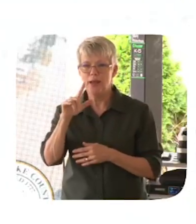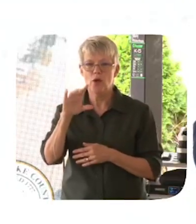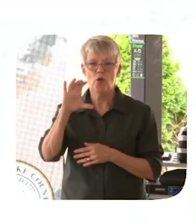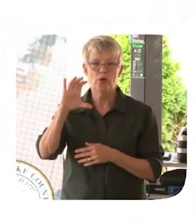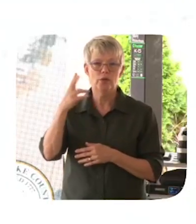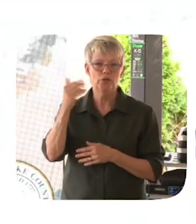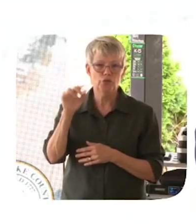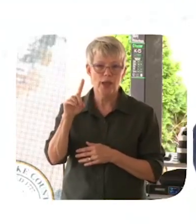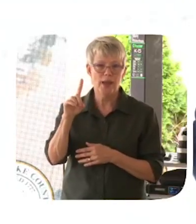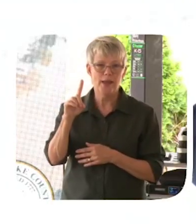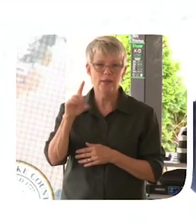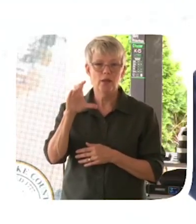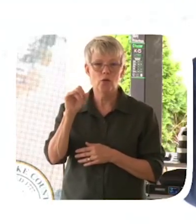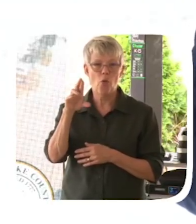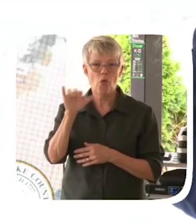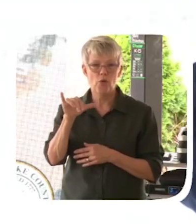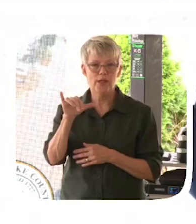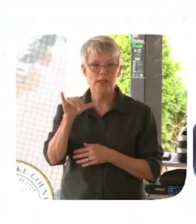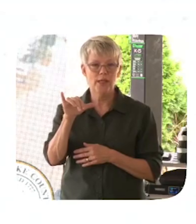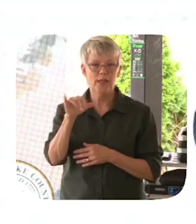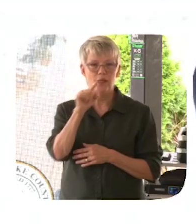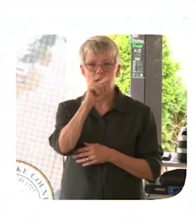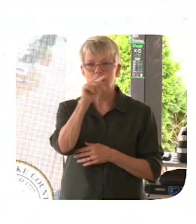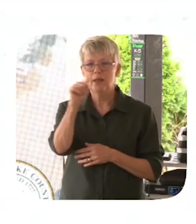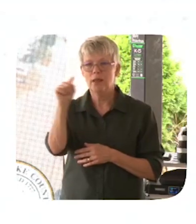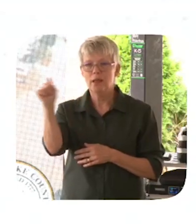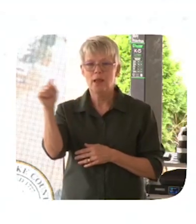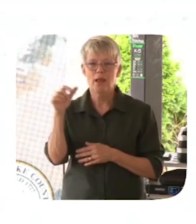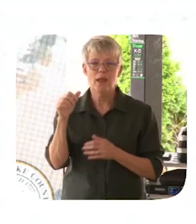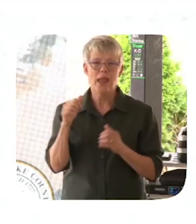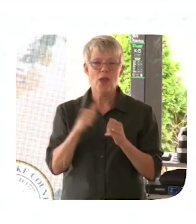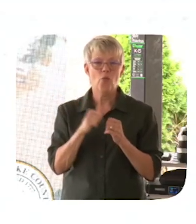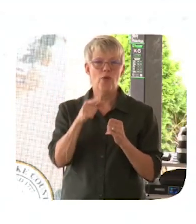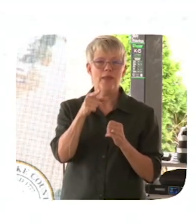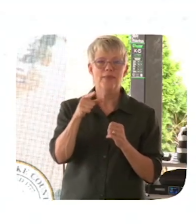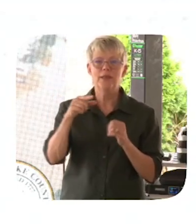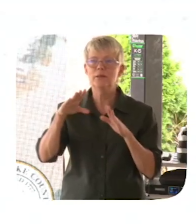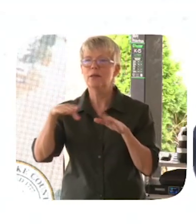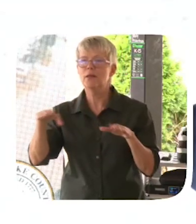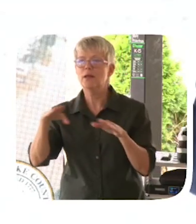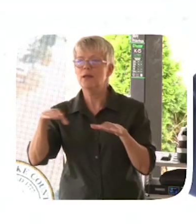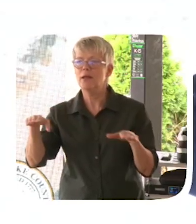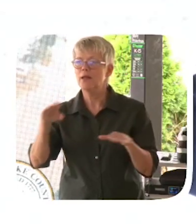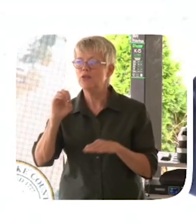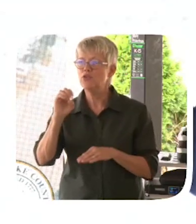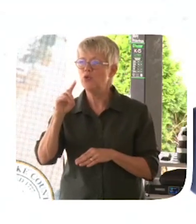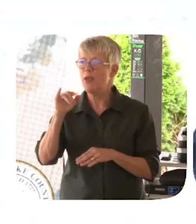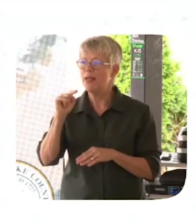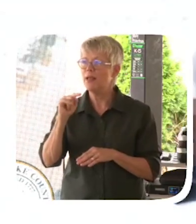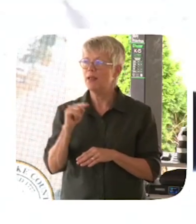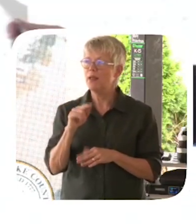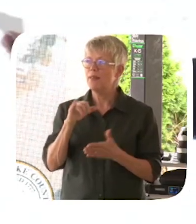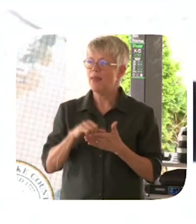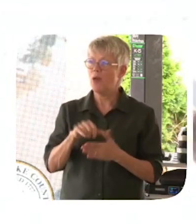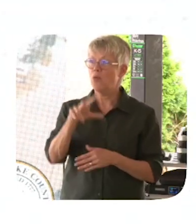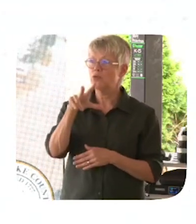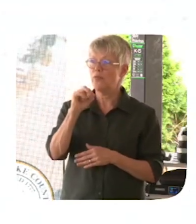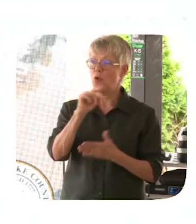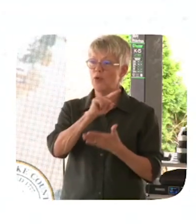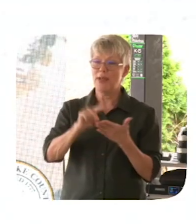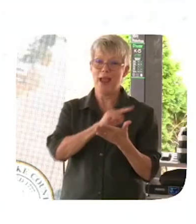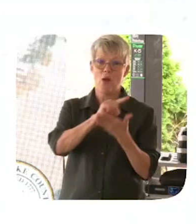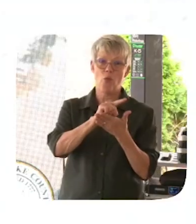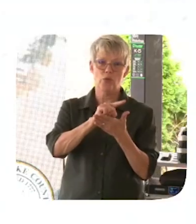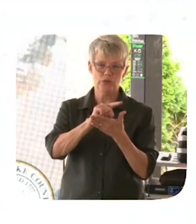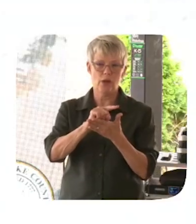and Corey back there, even with his little ones, being able to edit that much video, over 30 hours of video to